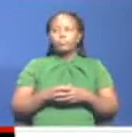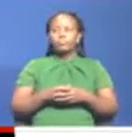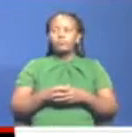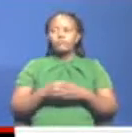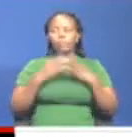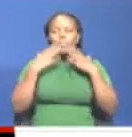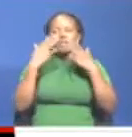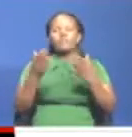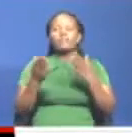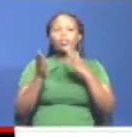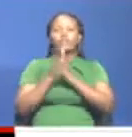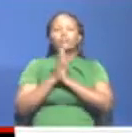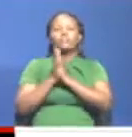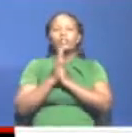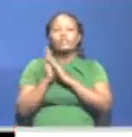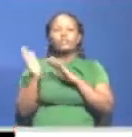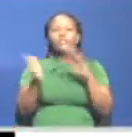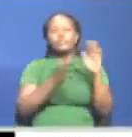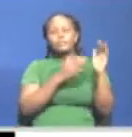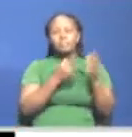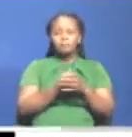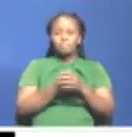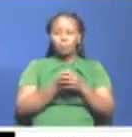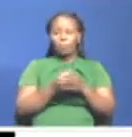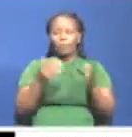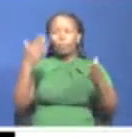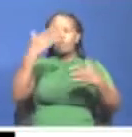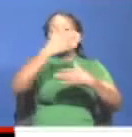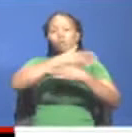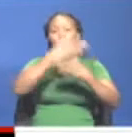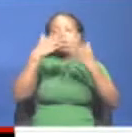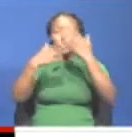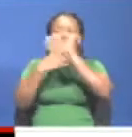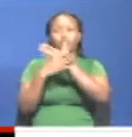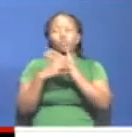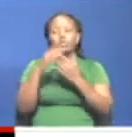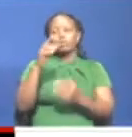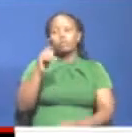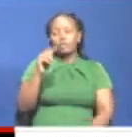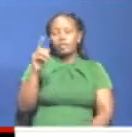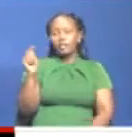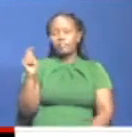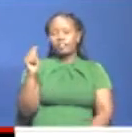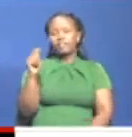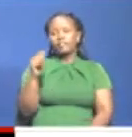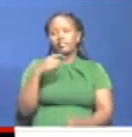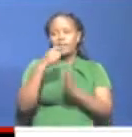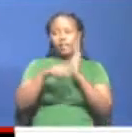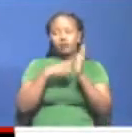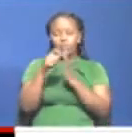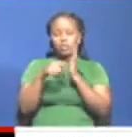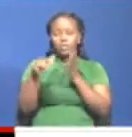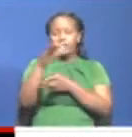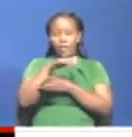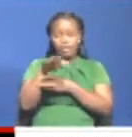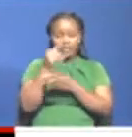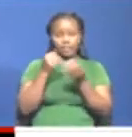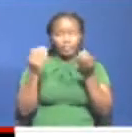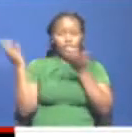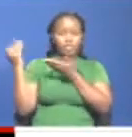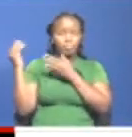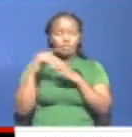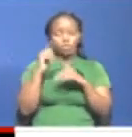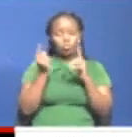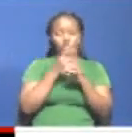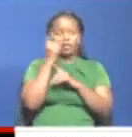Thank you, Junior Karisa. Now, construction of the multi-billion shillings Taita Taveta Export Processing Zone is expected to start later